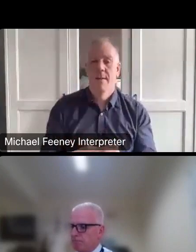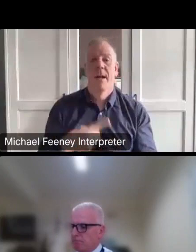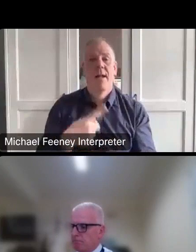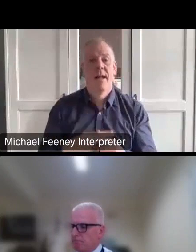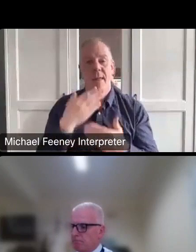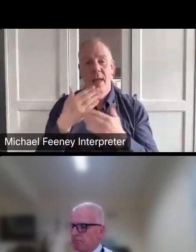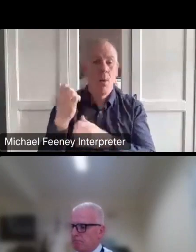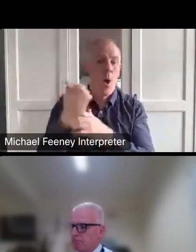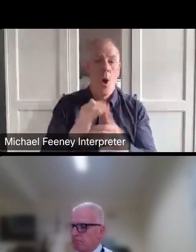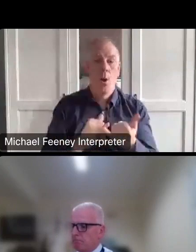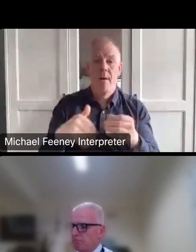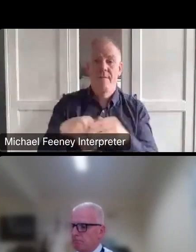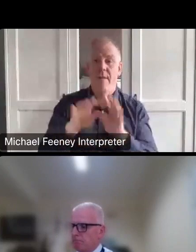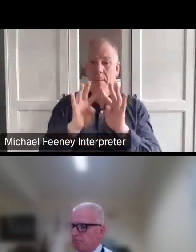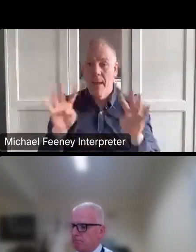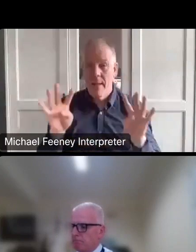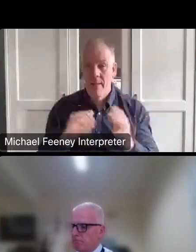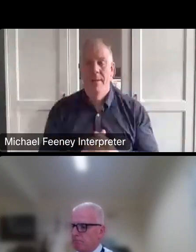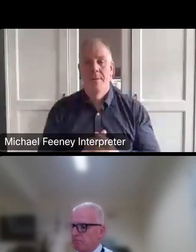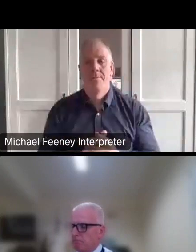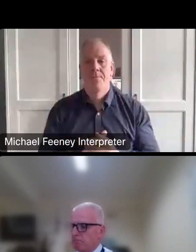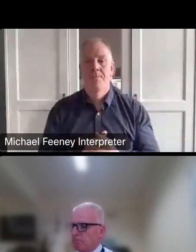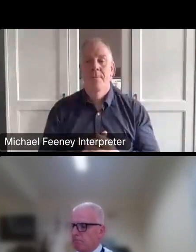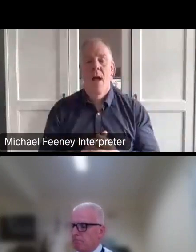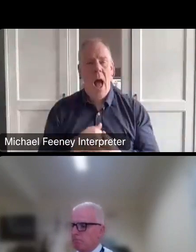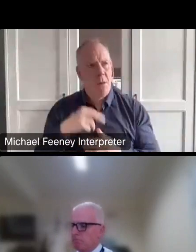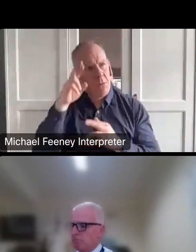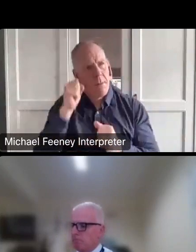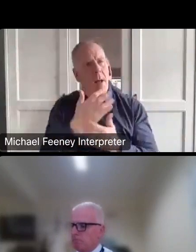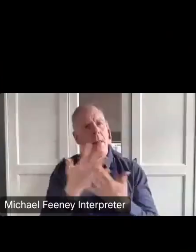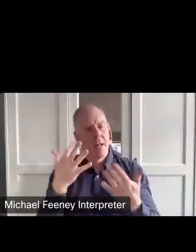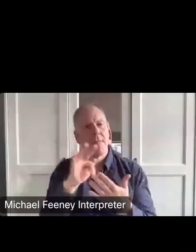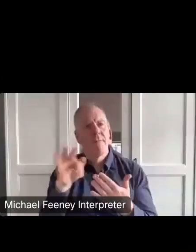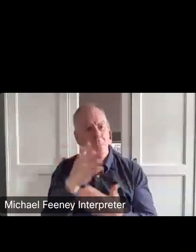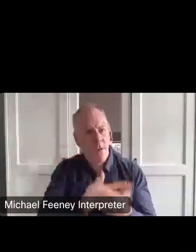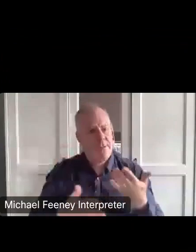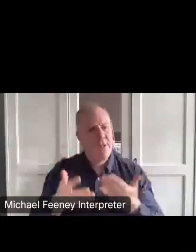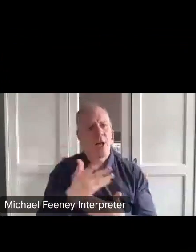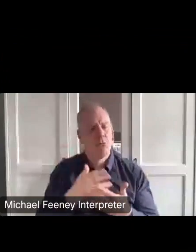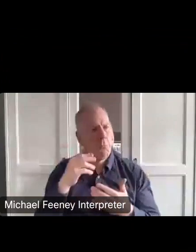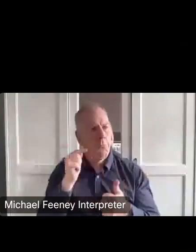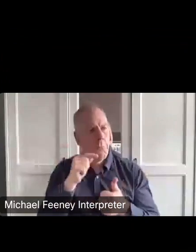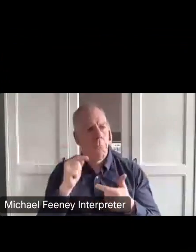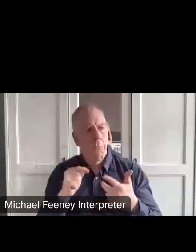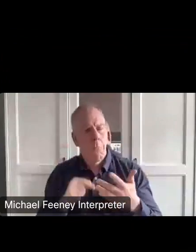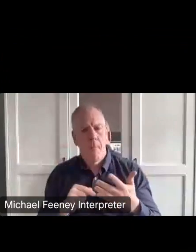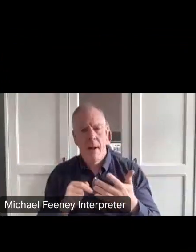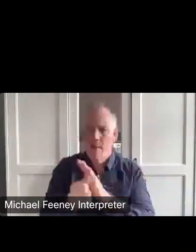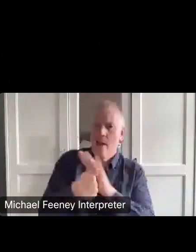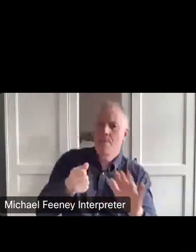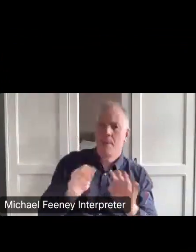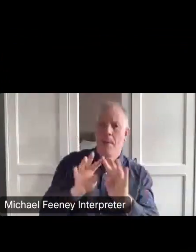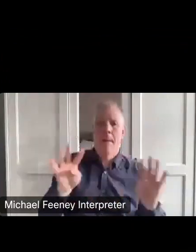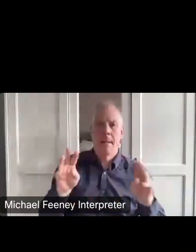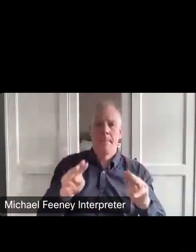to all our panel. Yeah, again, I'll take away lots from this conversation, and I think the expertise of the panelists